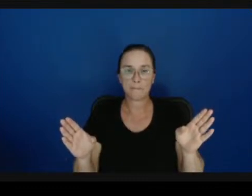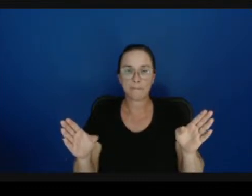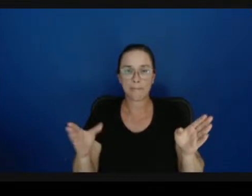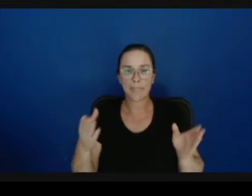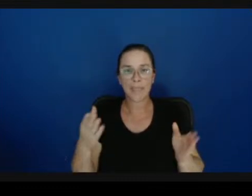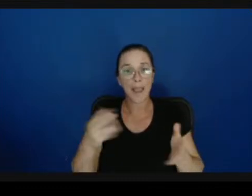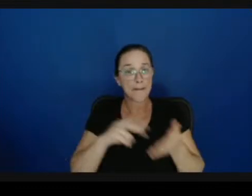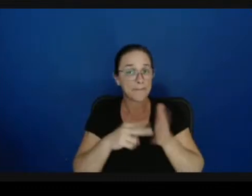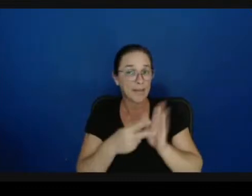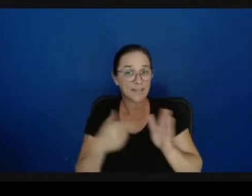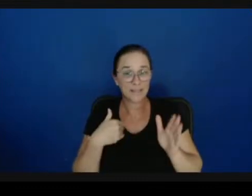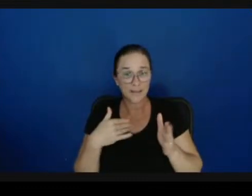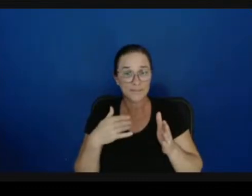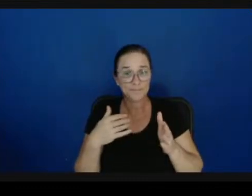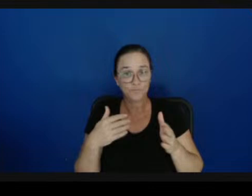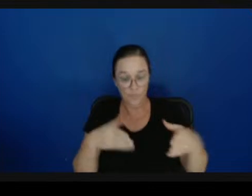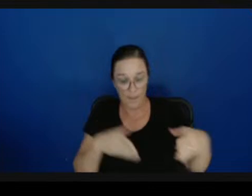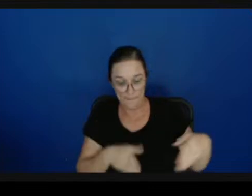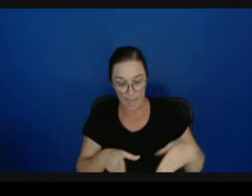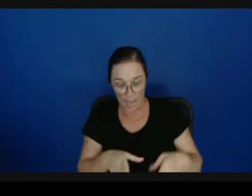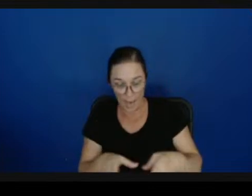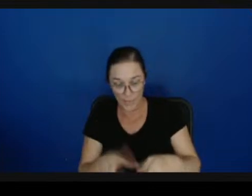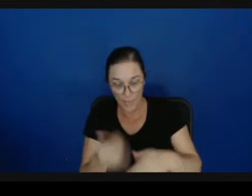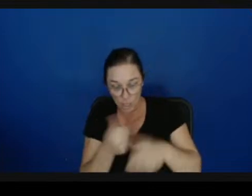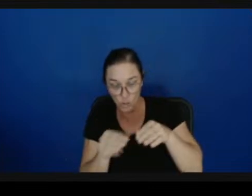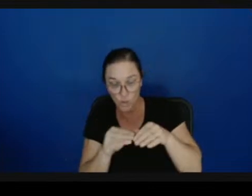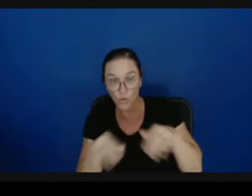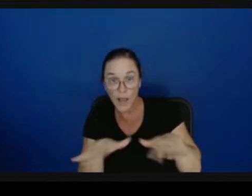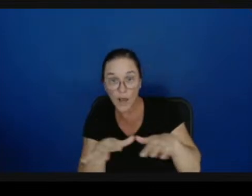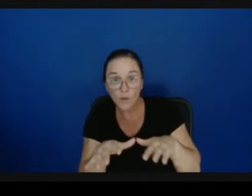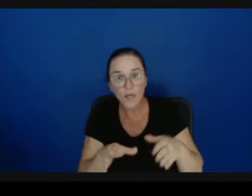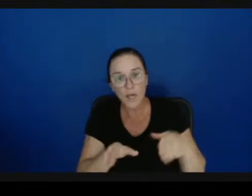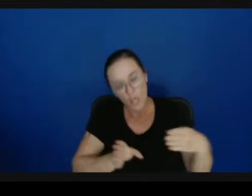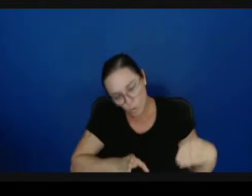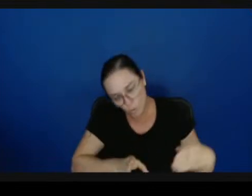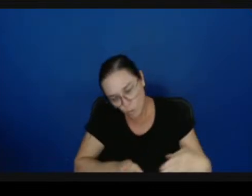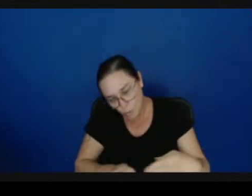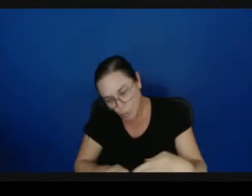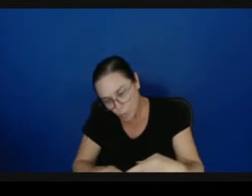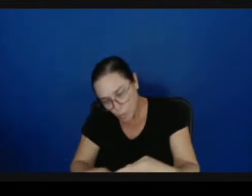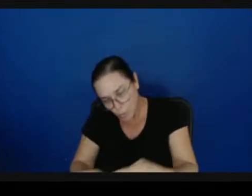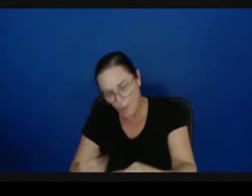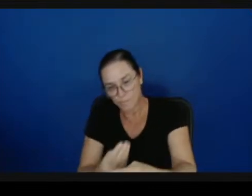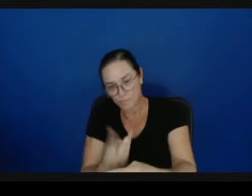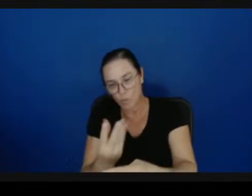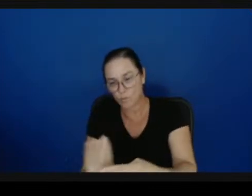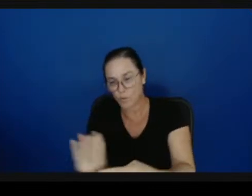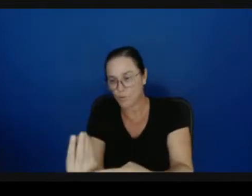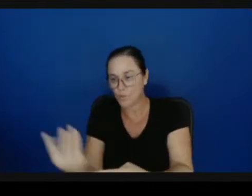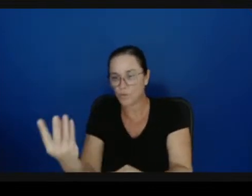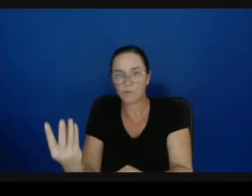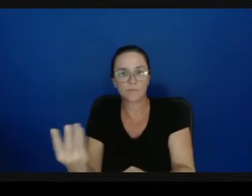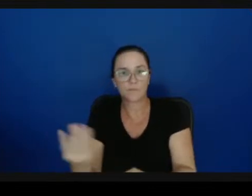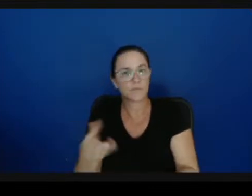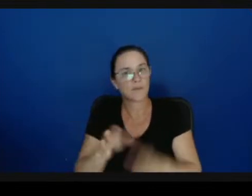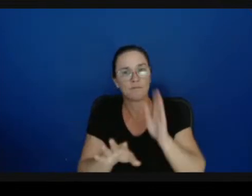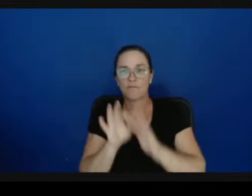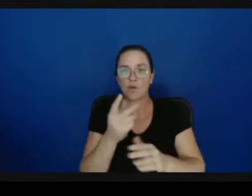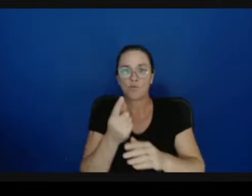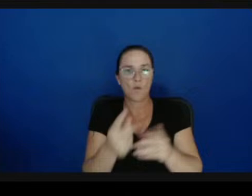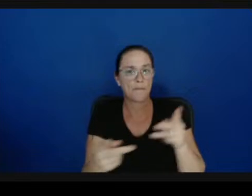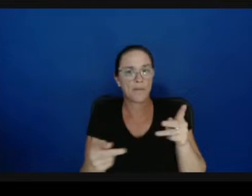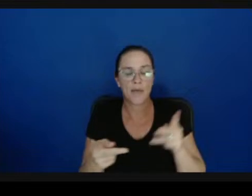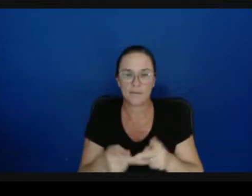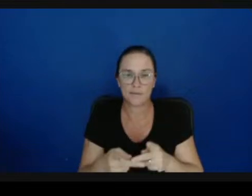well established. And it's not popping up like over here and over here and over here. It's actually found a spot in here. And as far